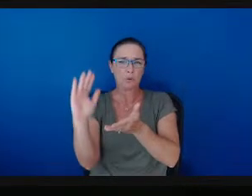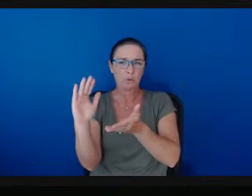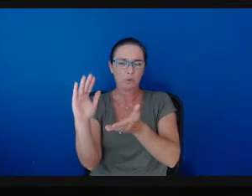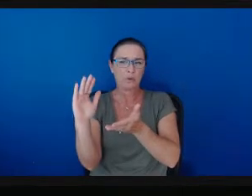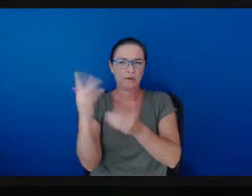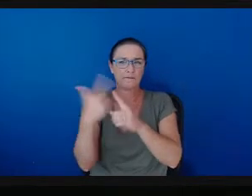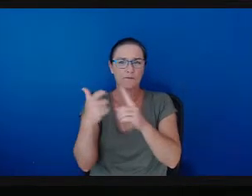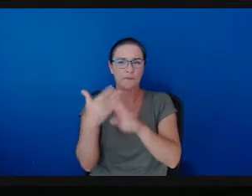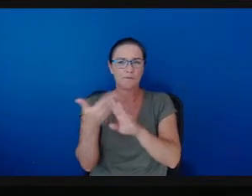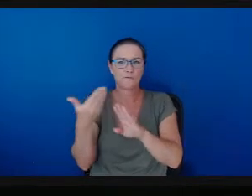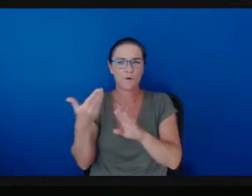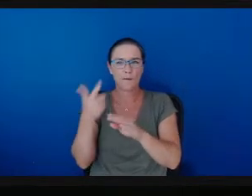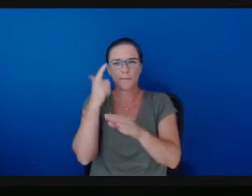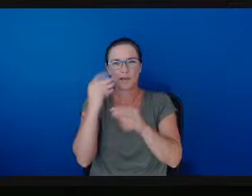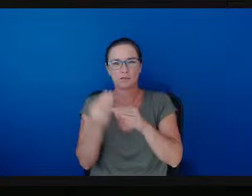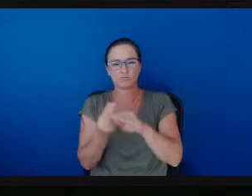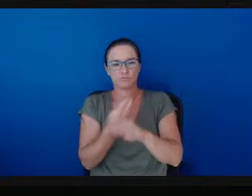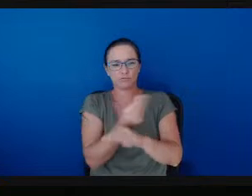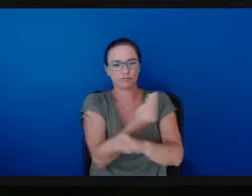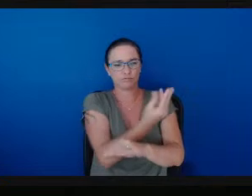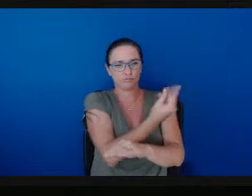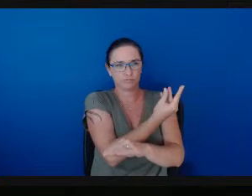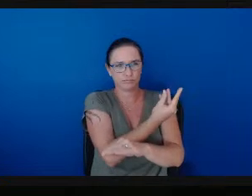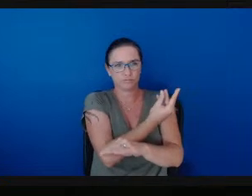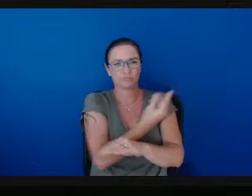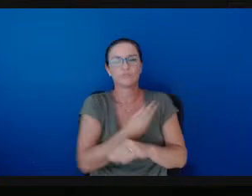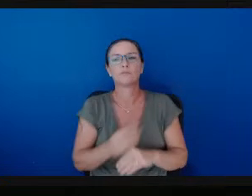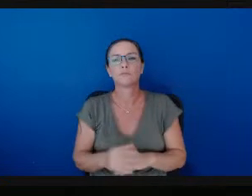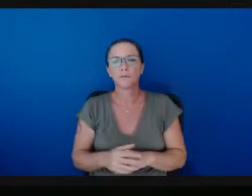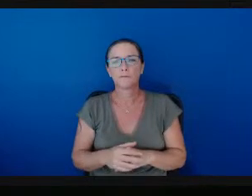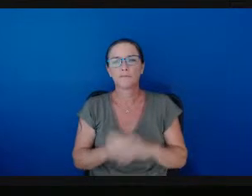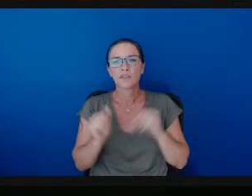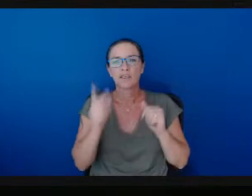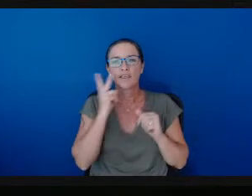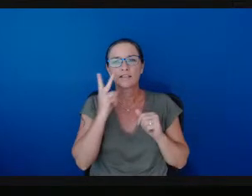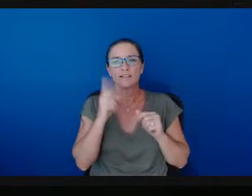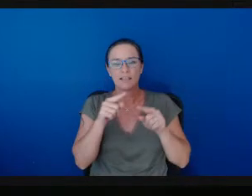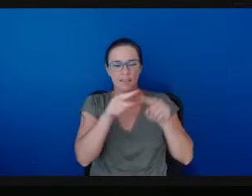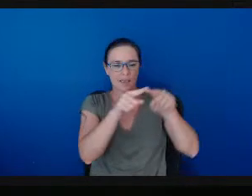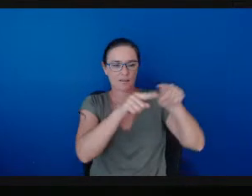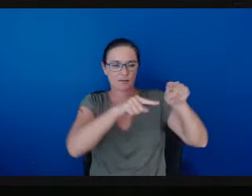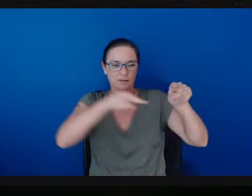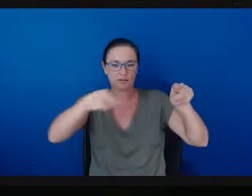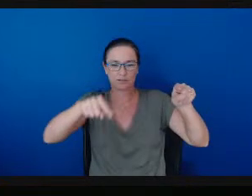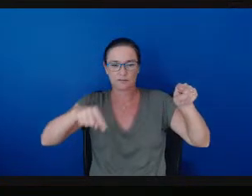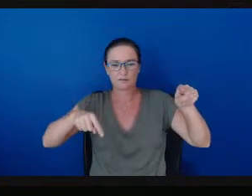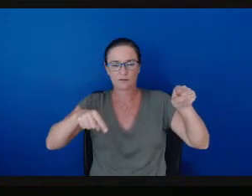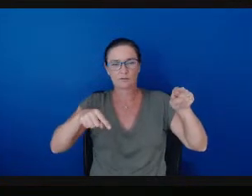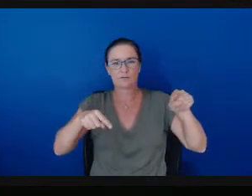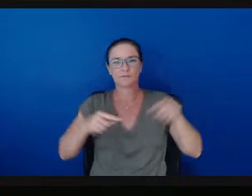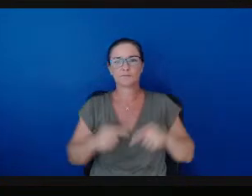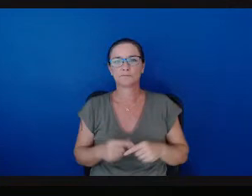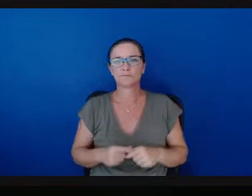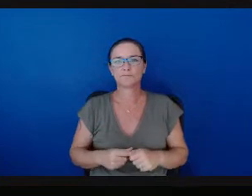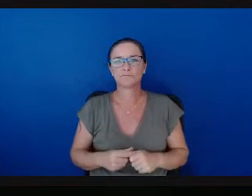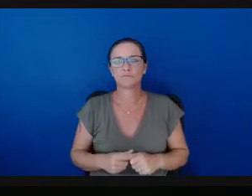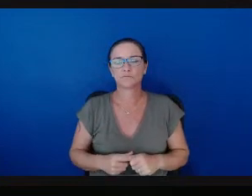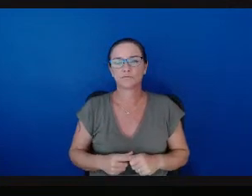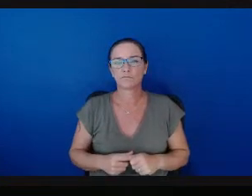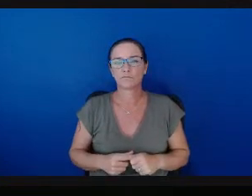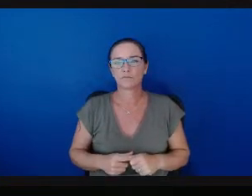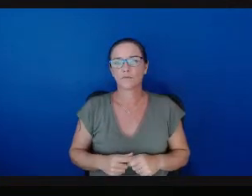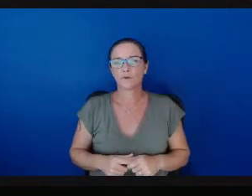here. And once again, you see that really nice zigzag pattern there, visible in a photograph here as well.